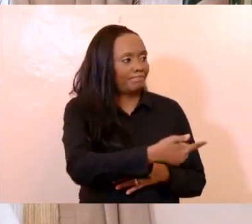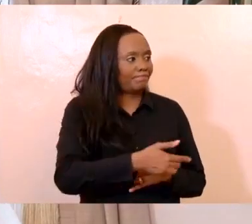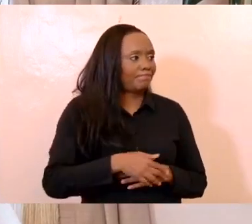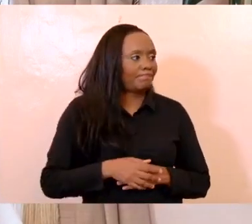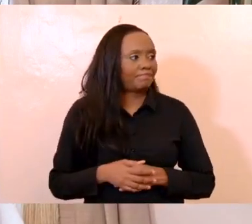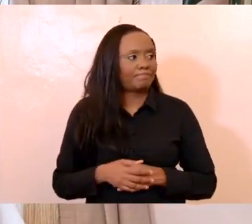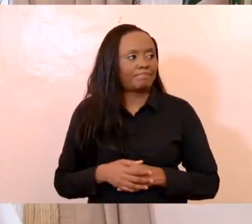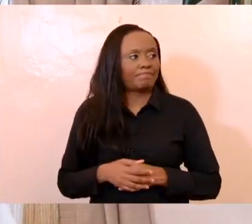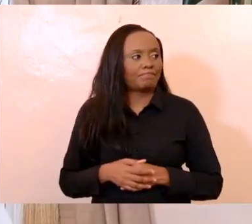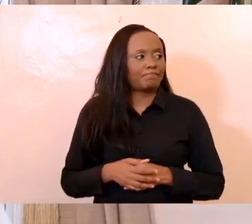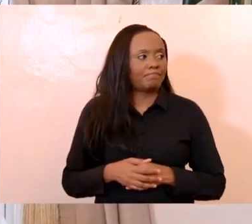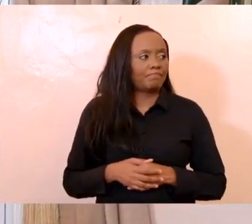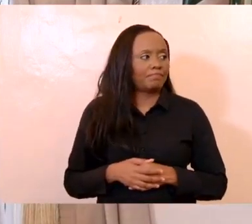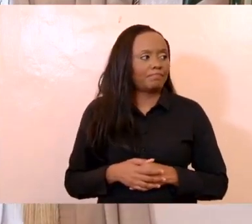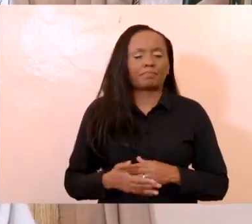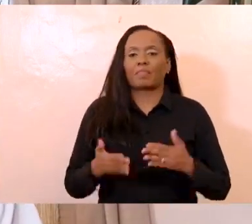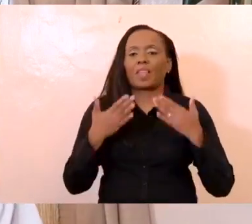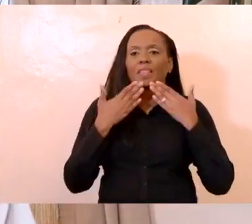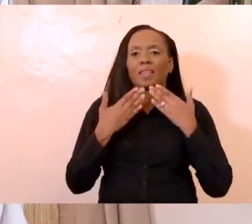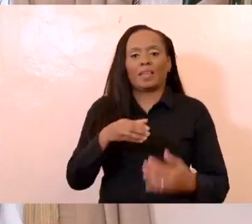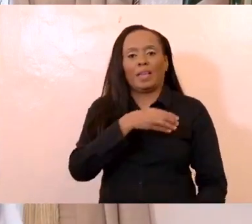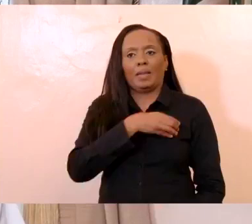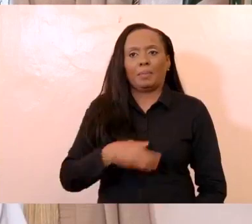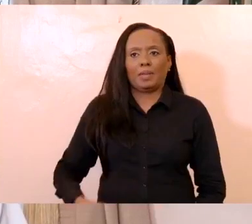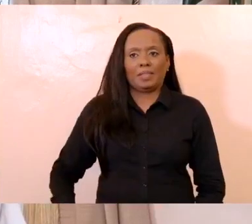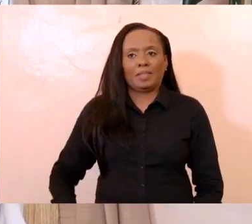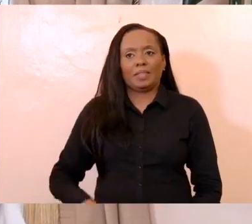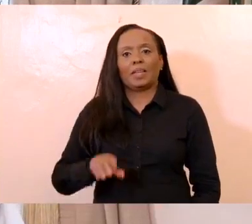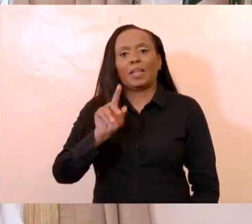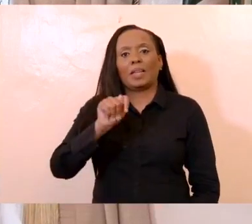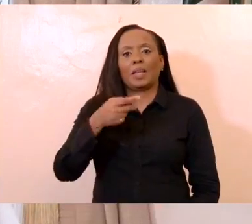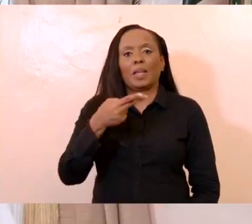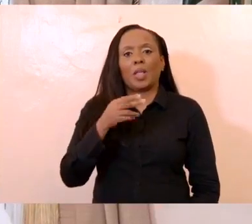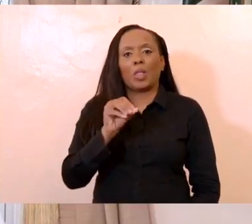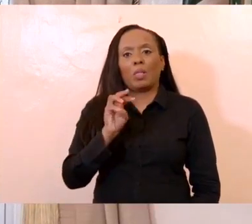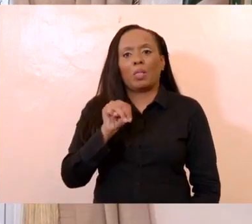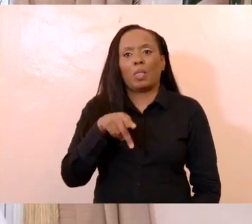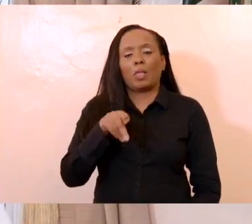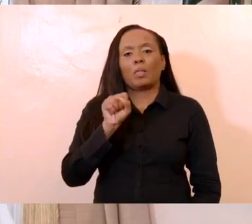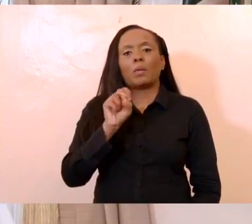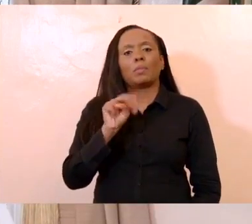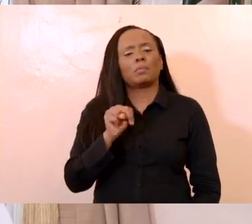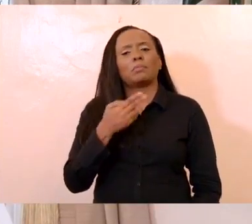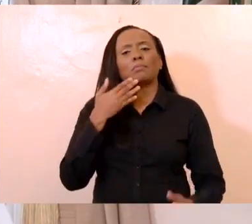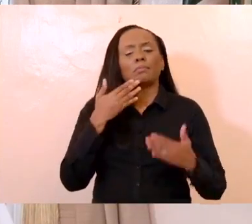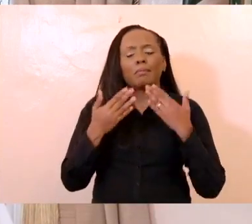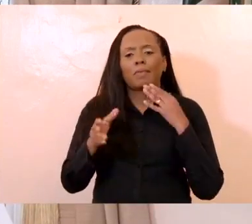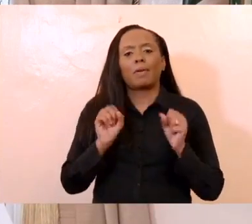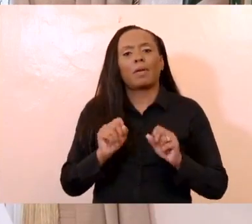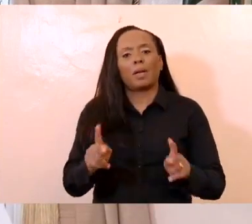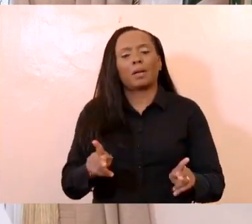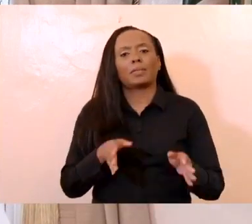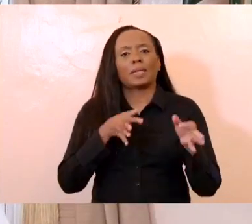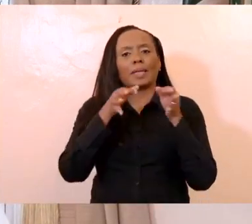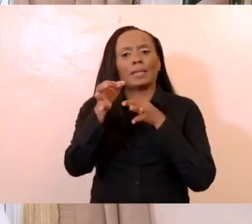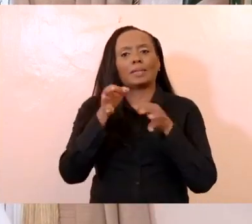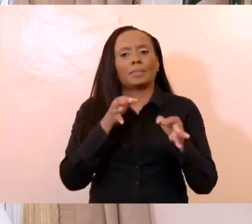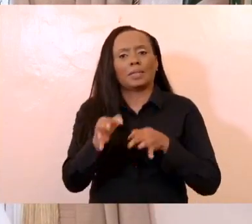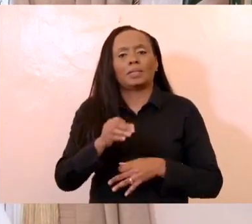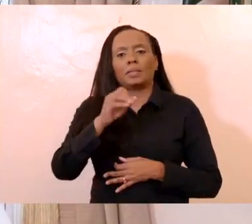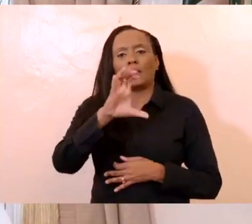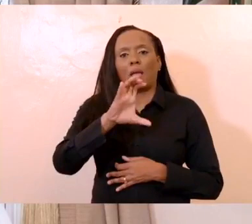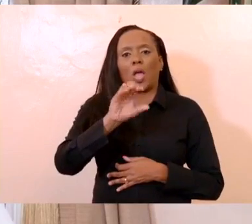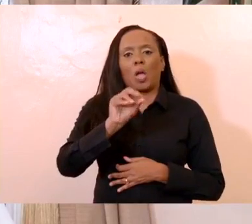All right, thank you very much, Ambassador Thompson, for the opportunity to explain contact tracing.